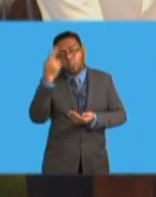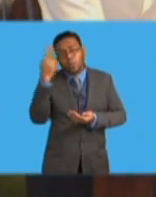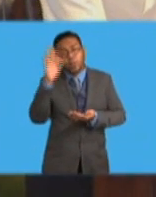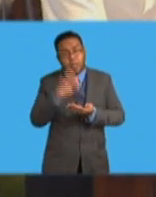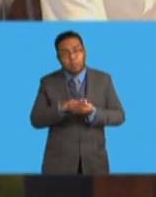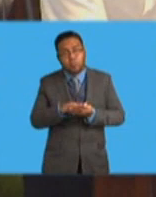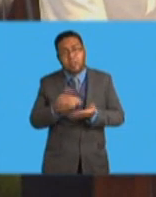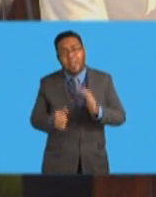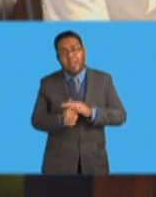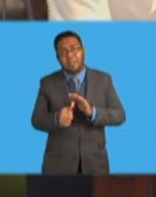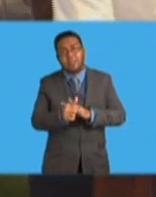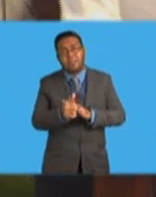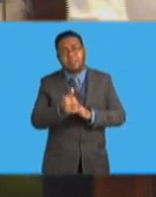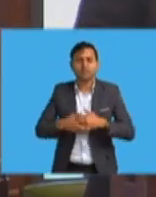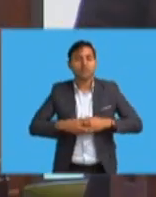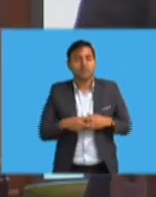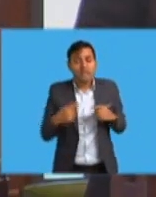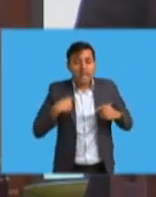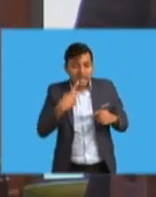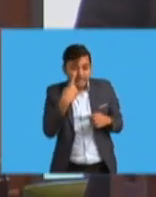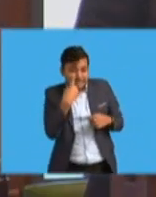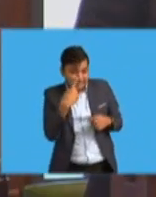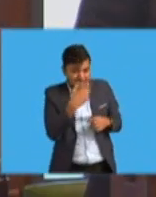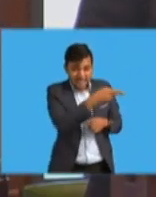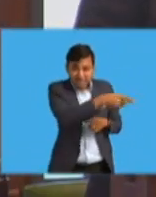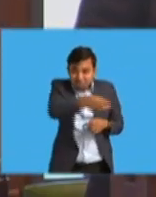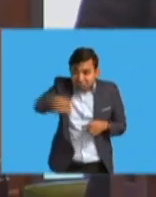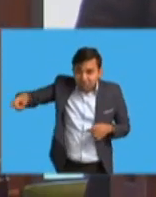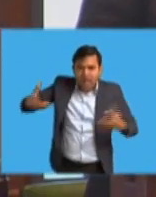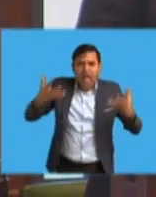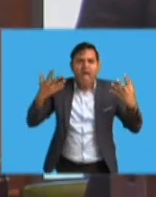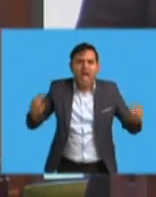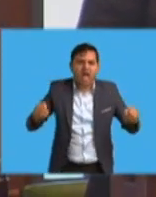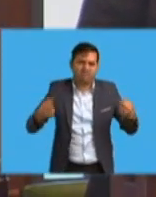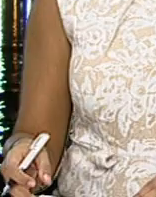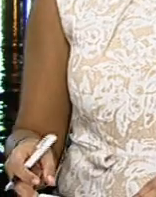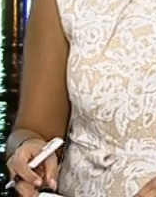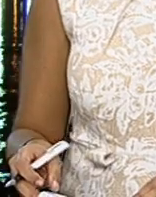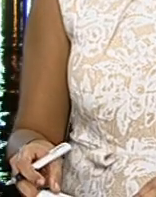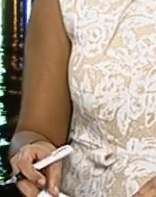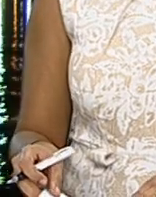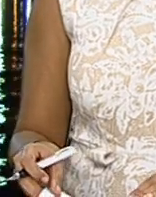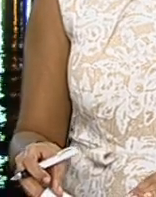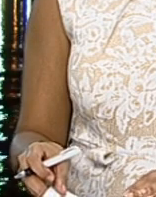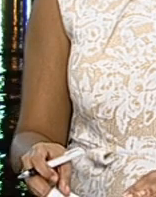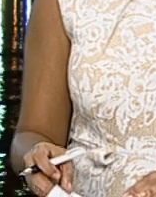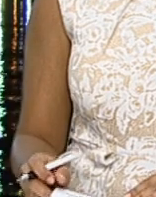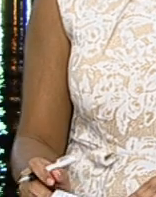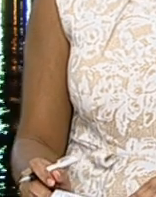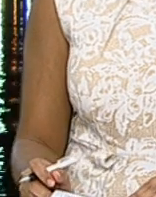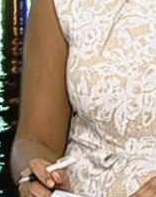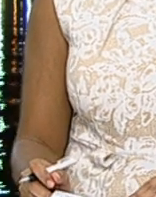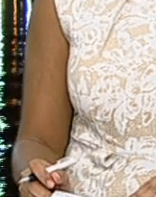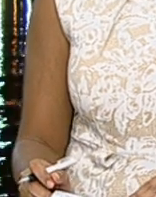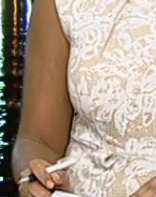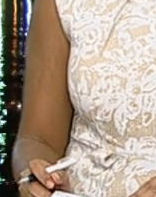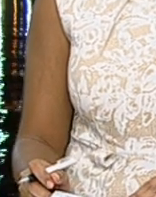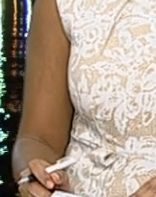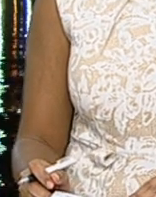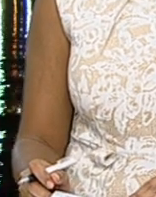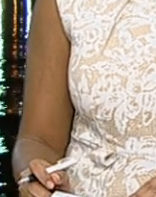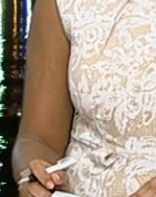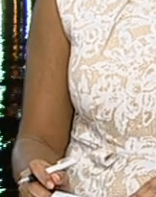government. Despite the usual criticism and disapprovals in the House, opposition MP Joseph Andula Kiverata raised a brighter mood in the